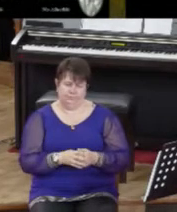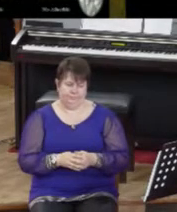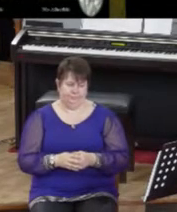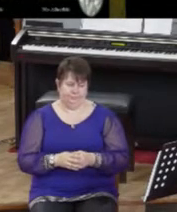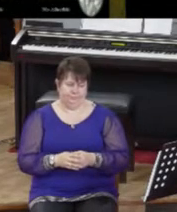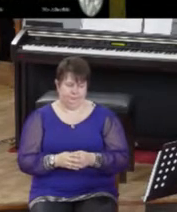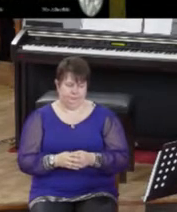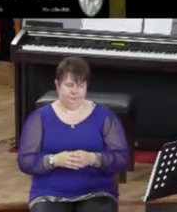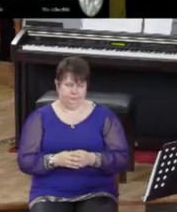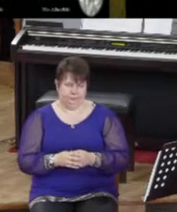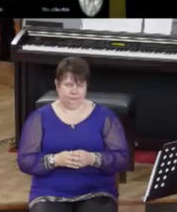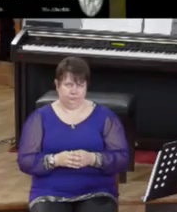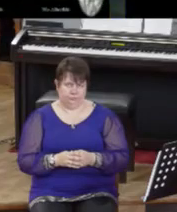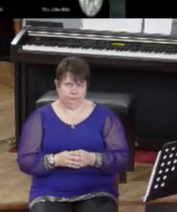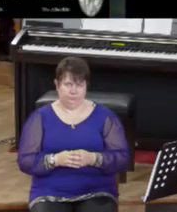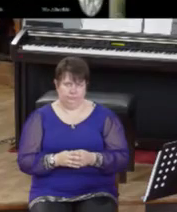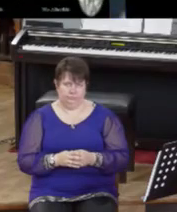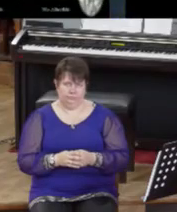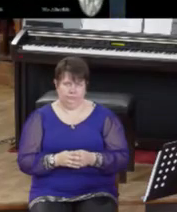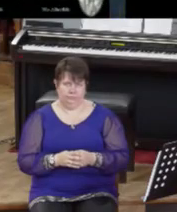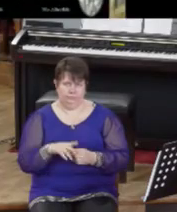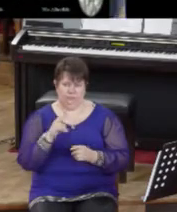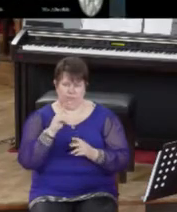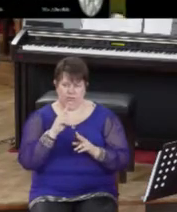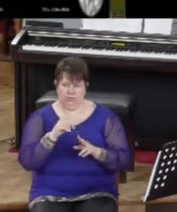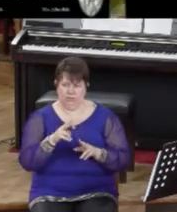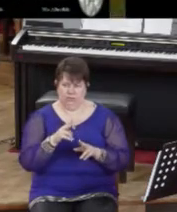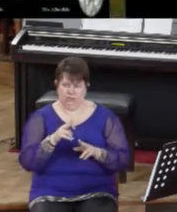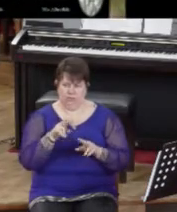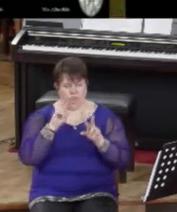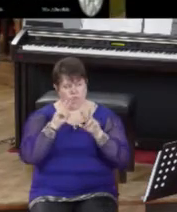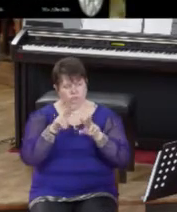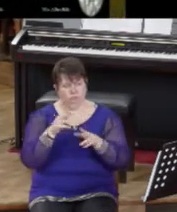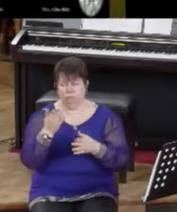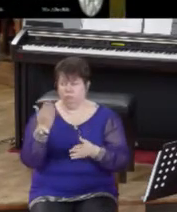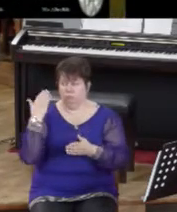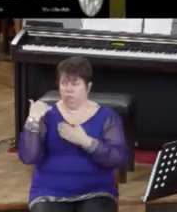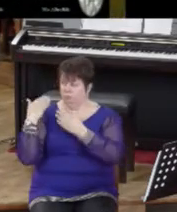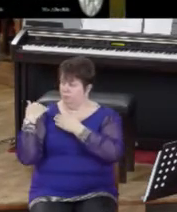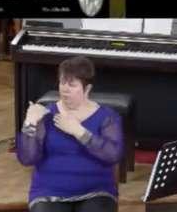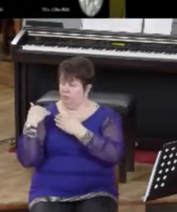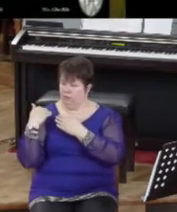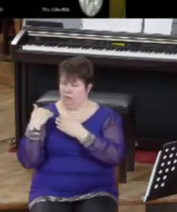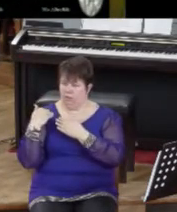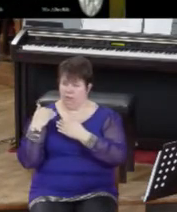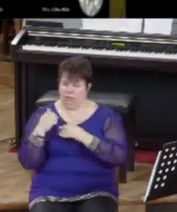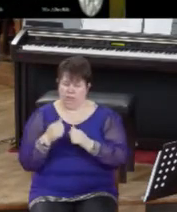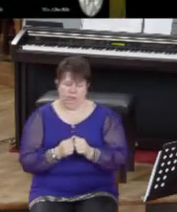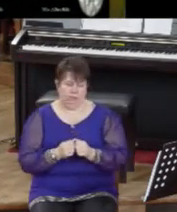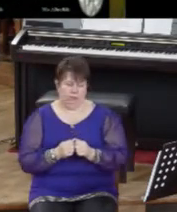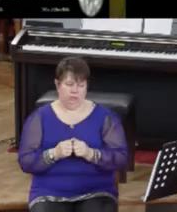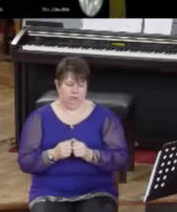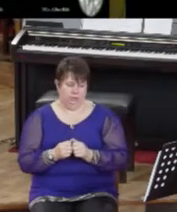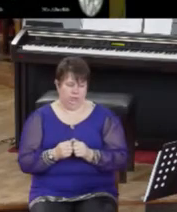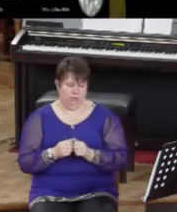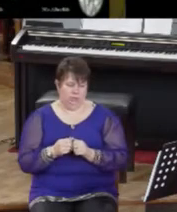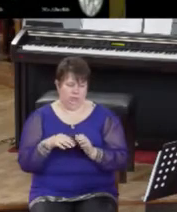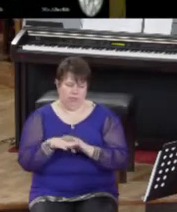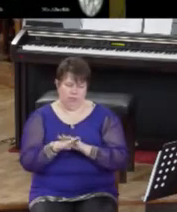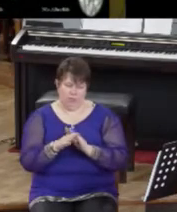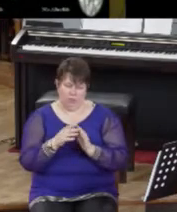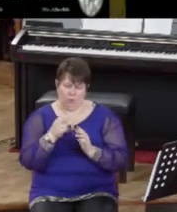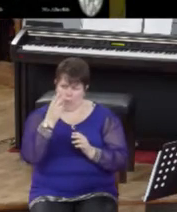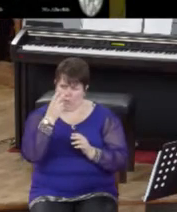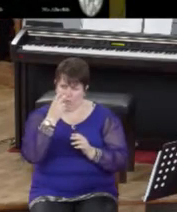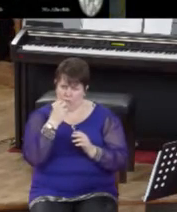read. Now, that's a backwards nod, if you like, towards the prophecies in the book of Isaiah